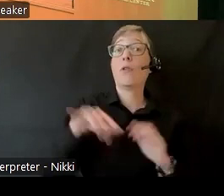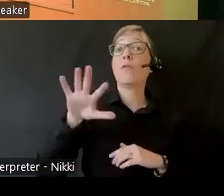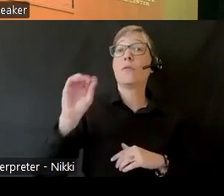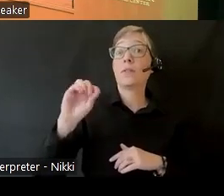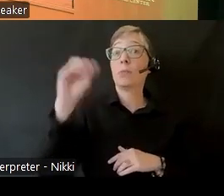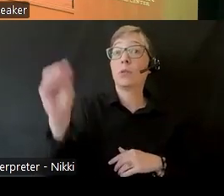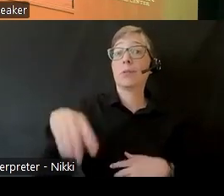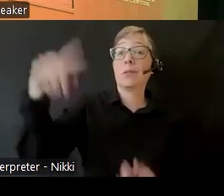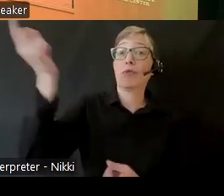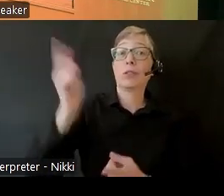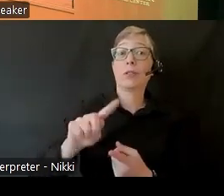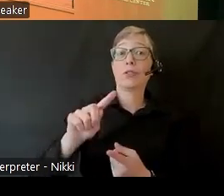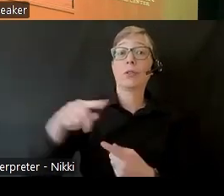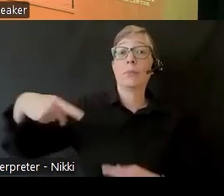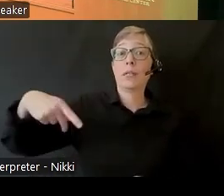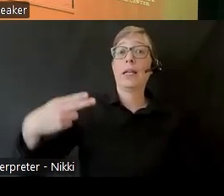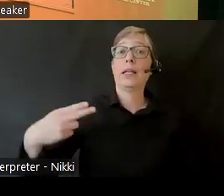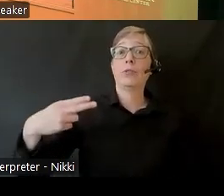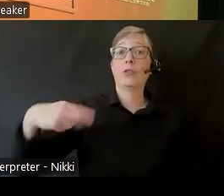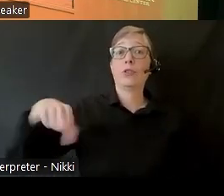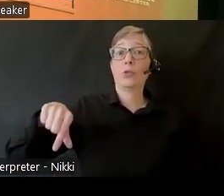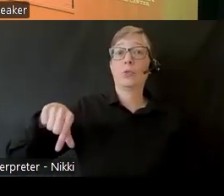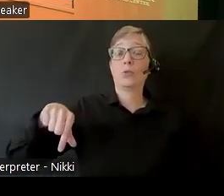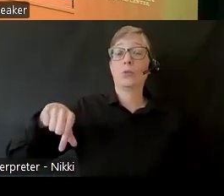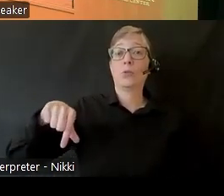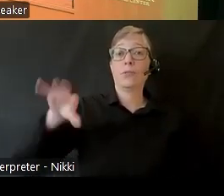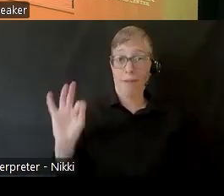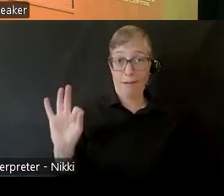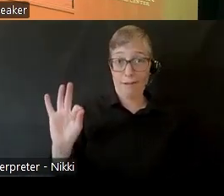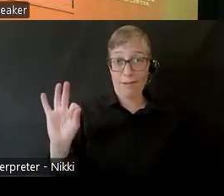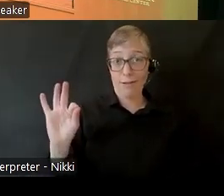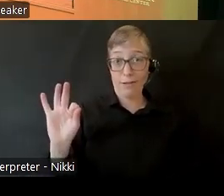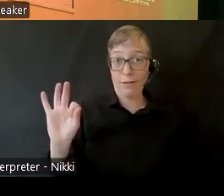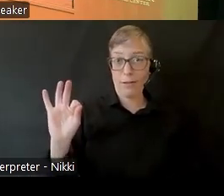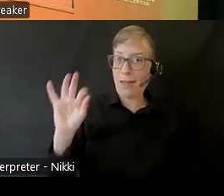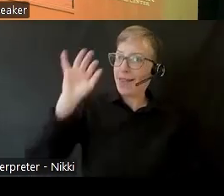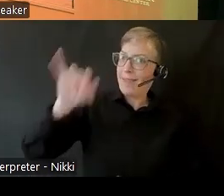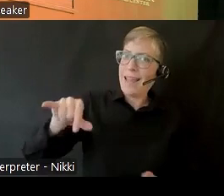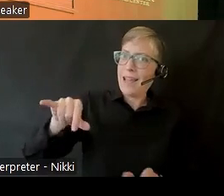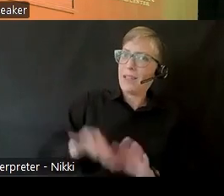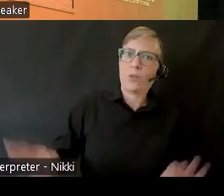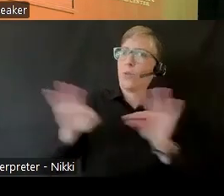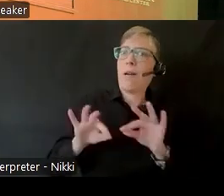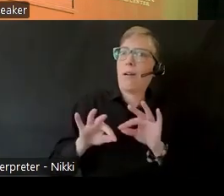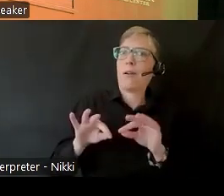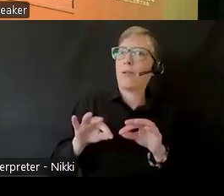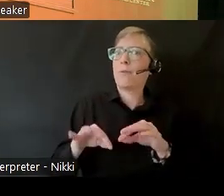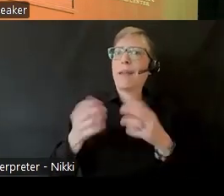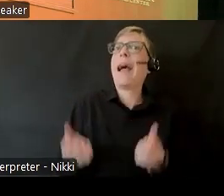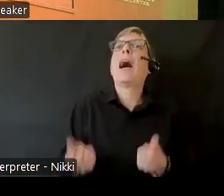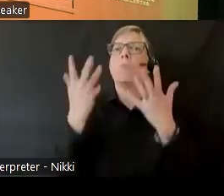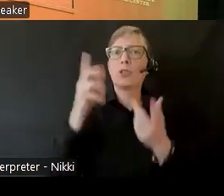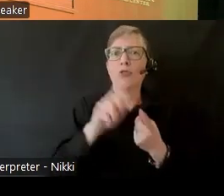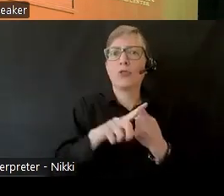PHQ-9, how much is it worth to the payer, right? And if so, if it's really the case